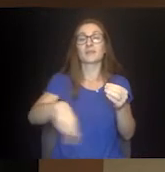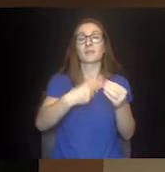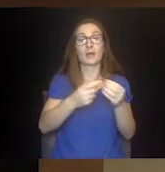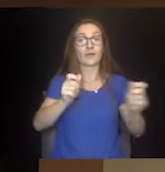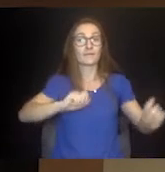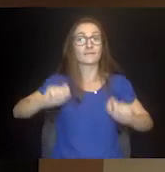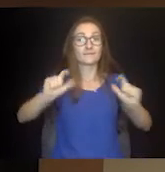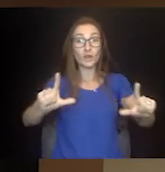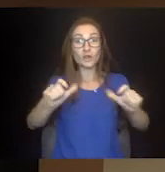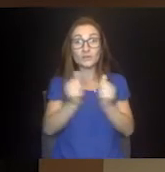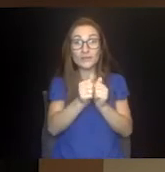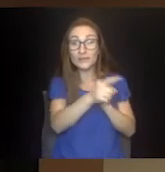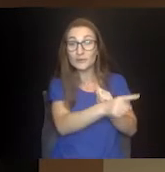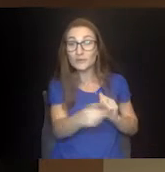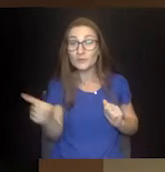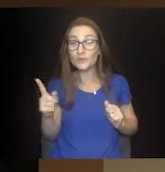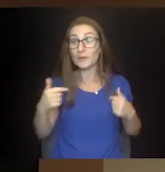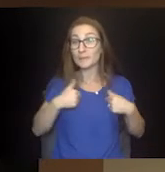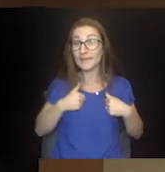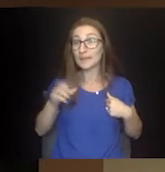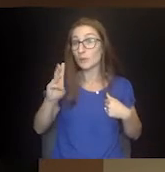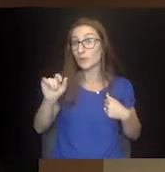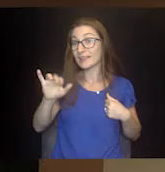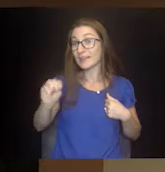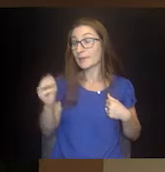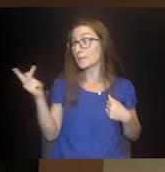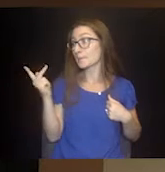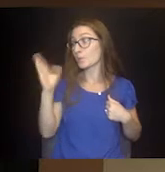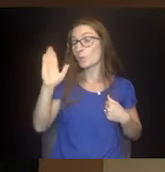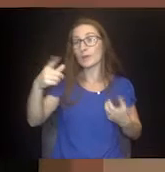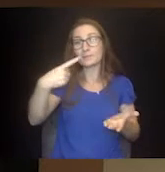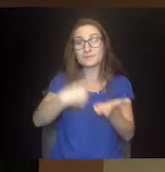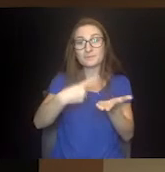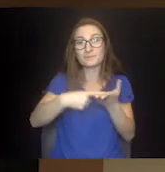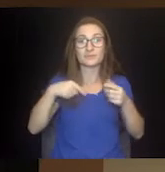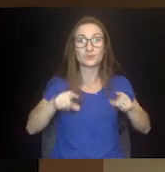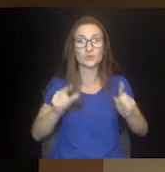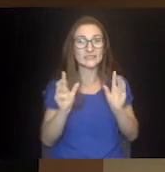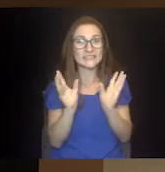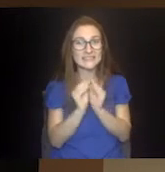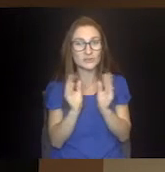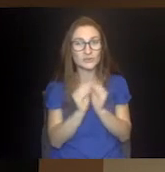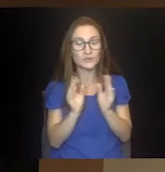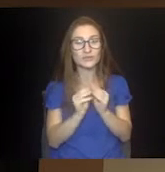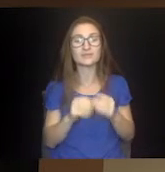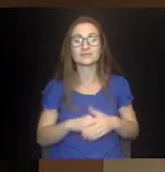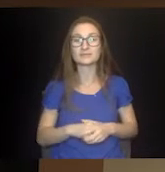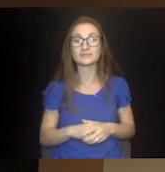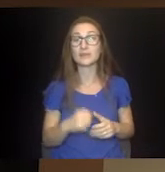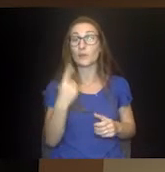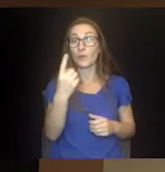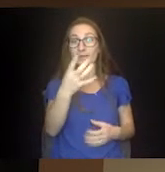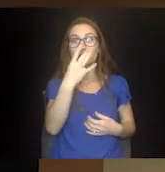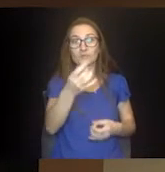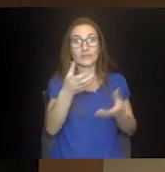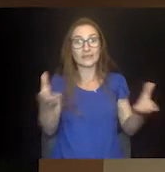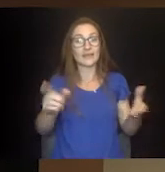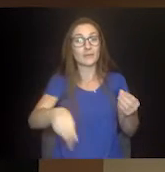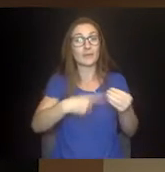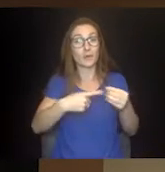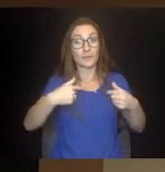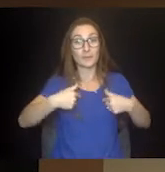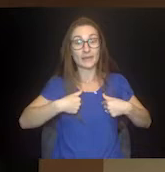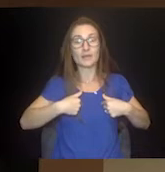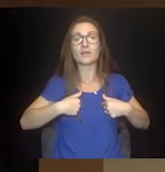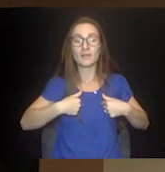looking forward to talking about vlogs with you guys, me and William. We're going to talk about that later on in the session.